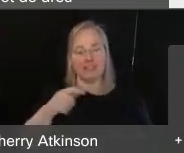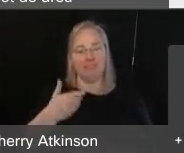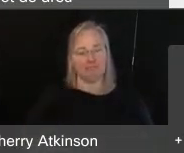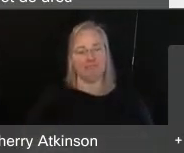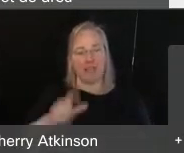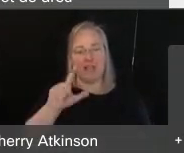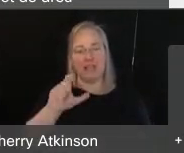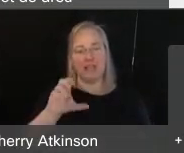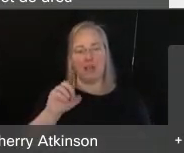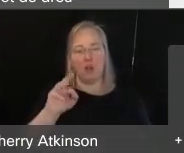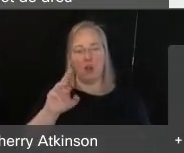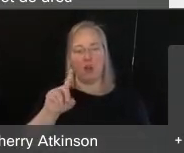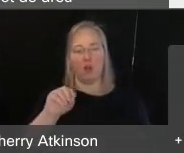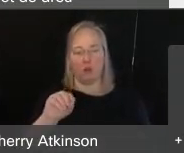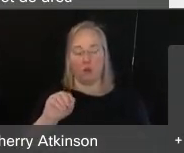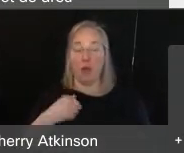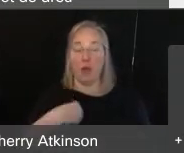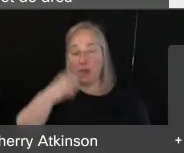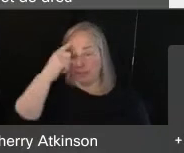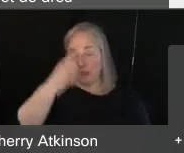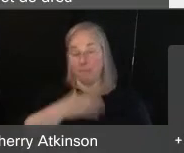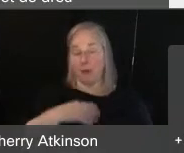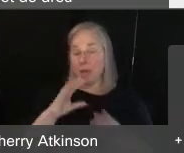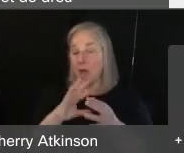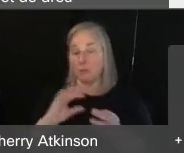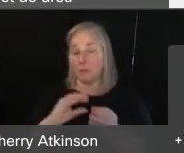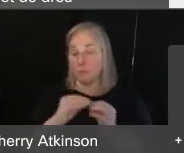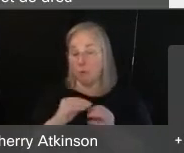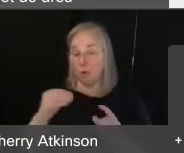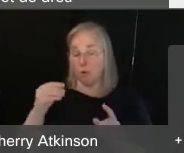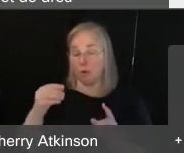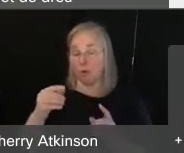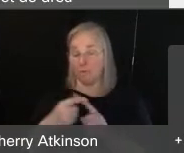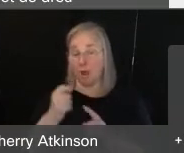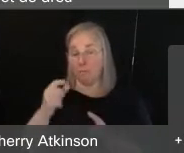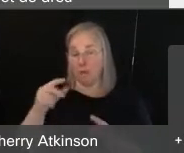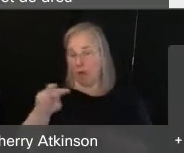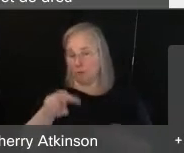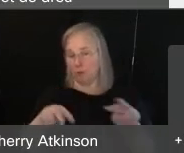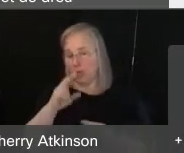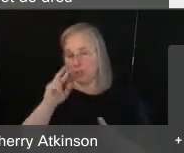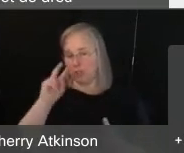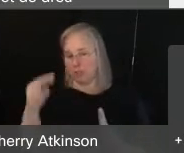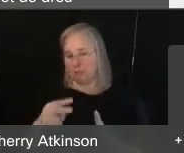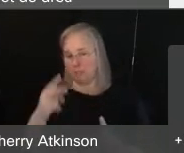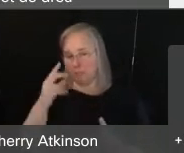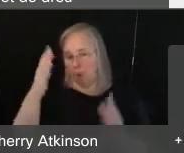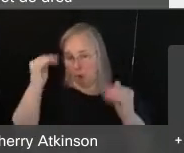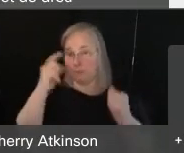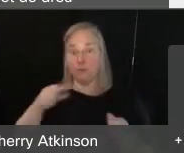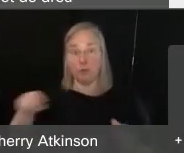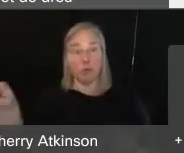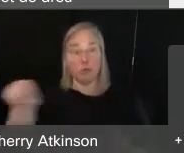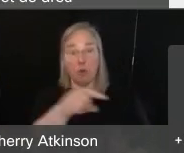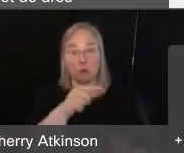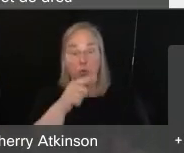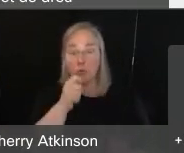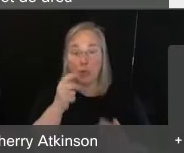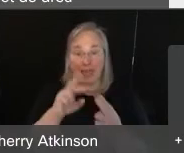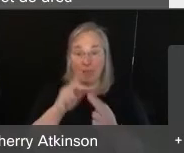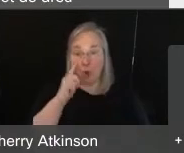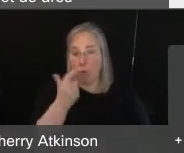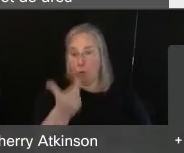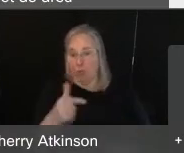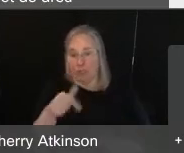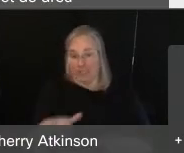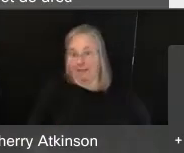And I think my comment is more so from I guess an observation standpoint. Hopefully, for those that are watching this